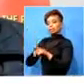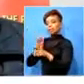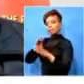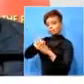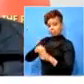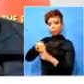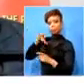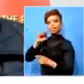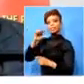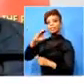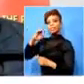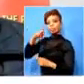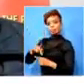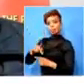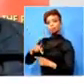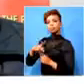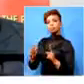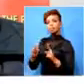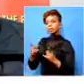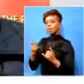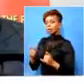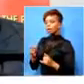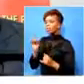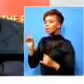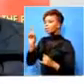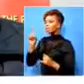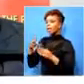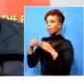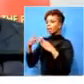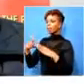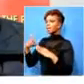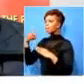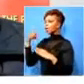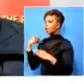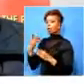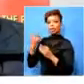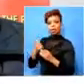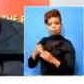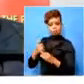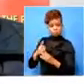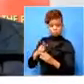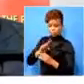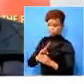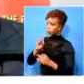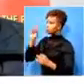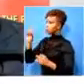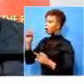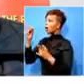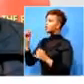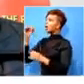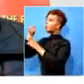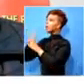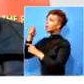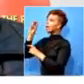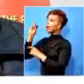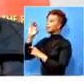were firmly communist members before have now gone in on an ANC ticket. Are you losing that battle